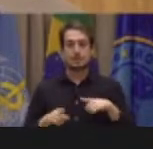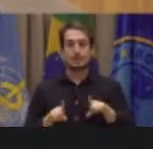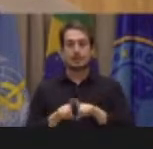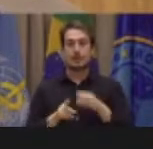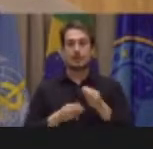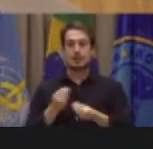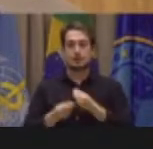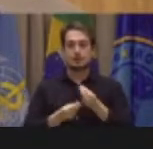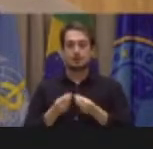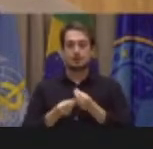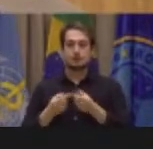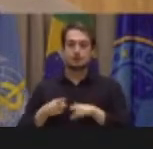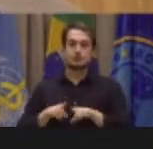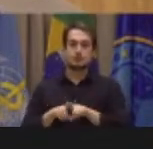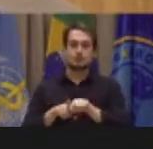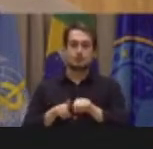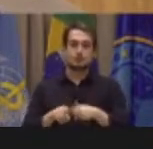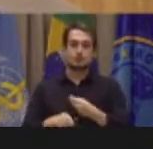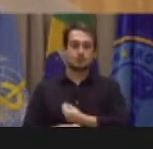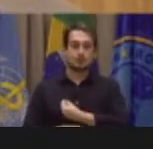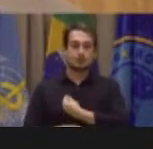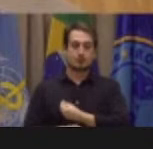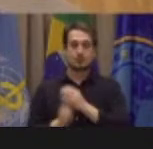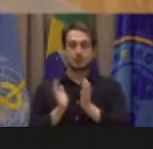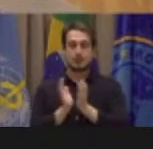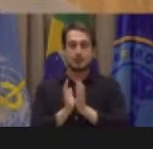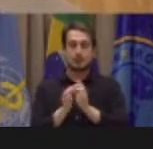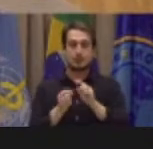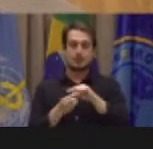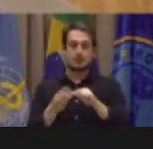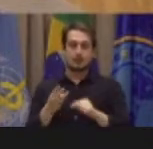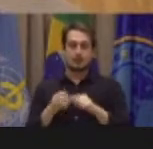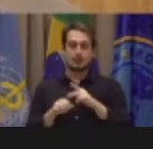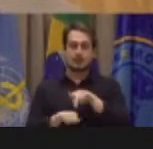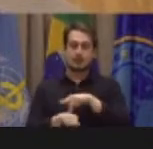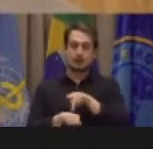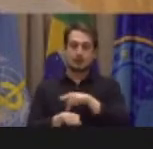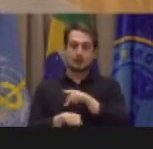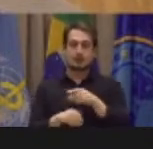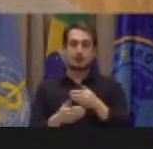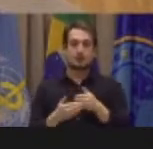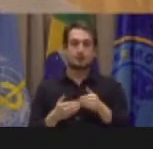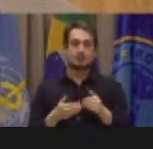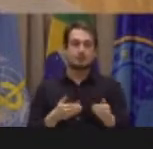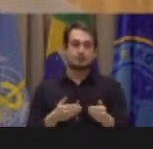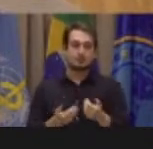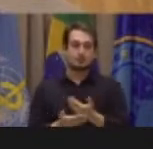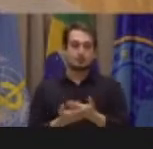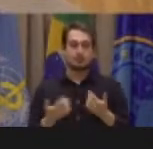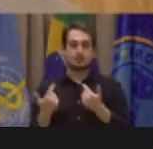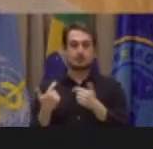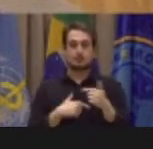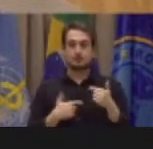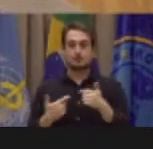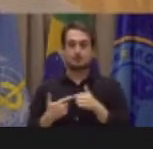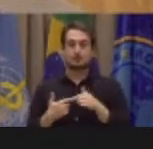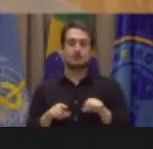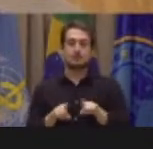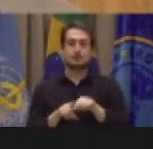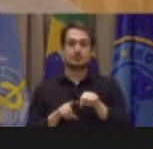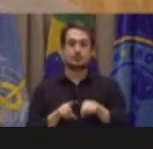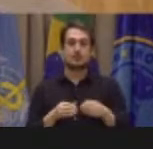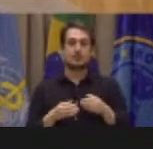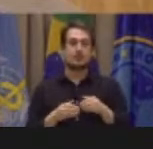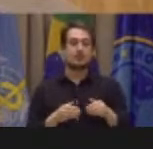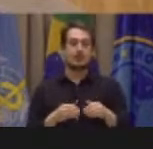about the different governmental entities, how to strengthen everything. We have 3